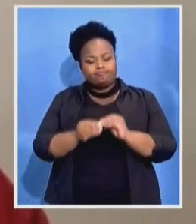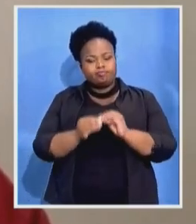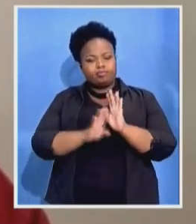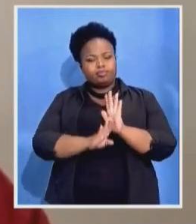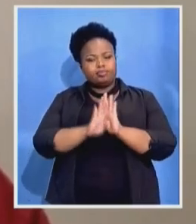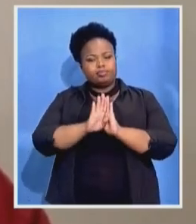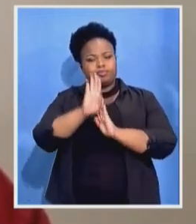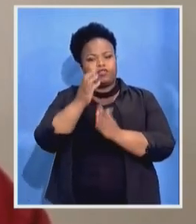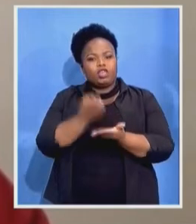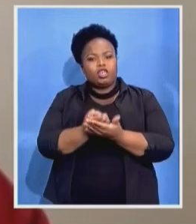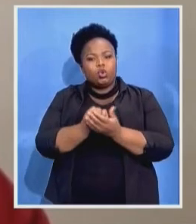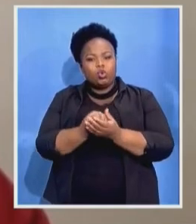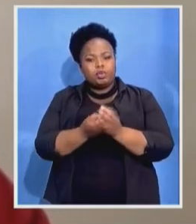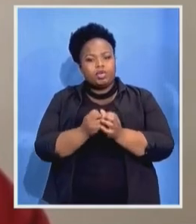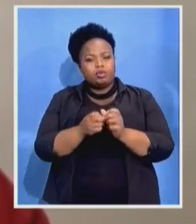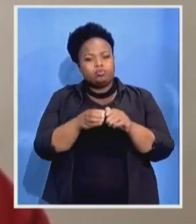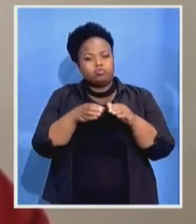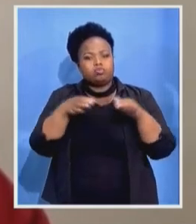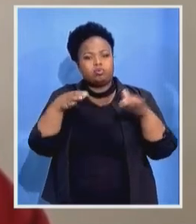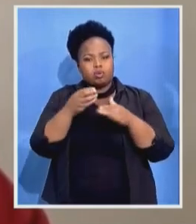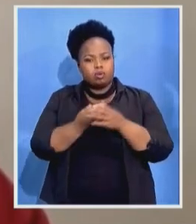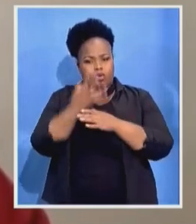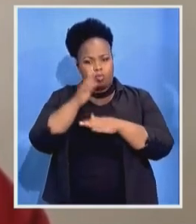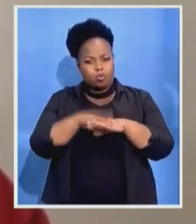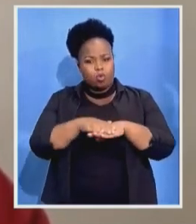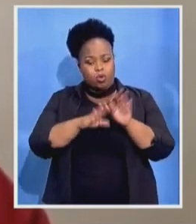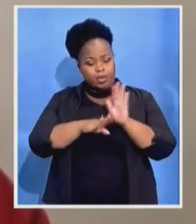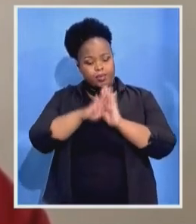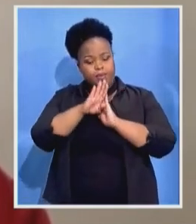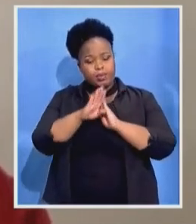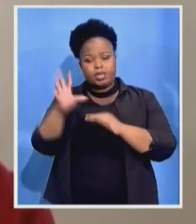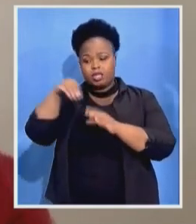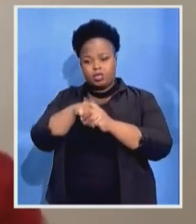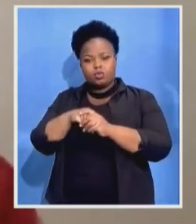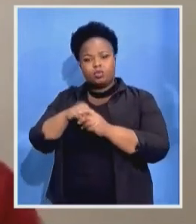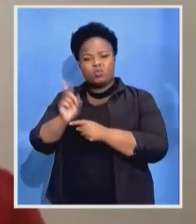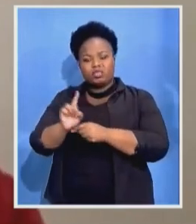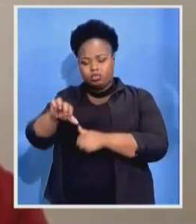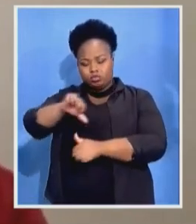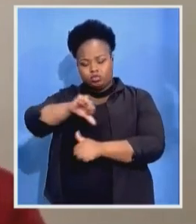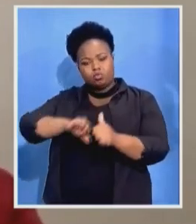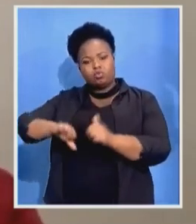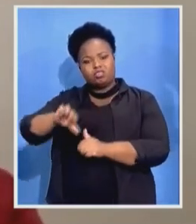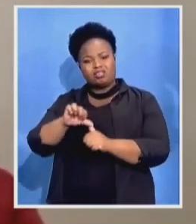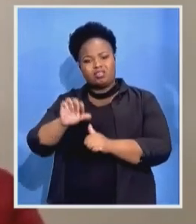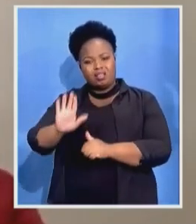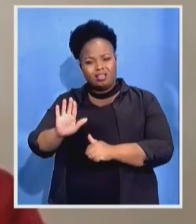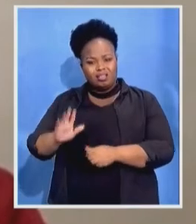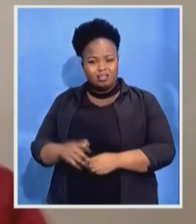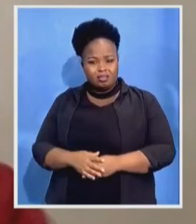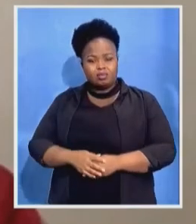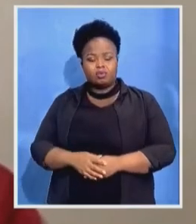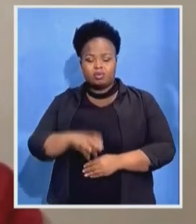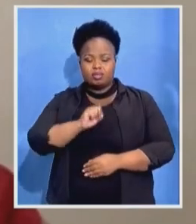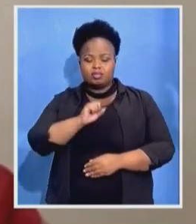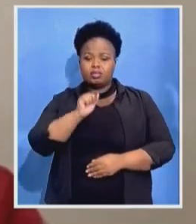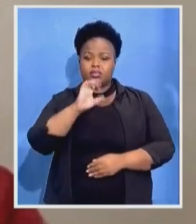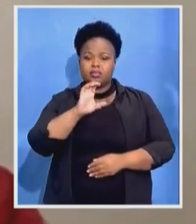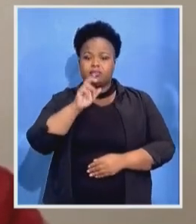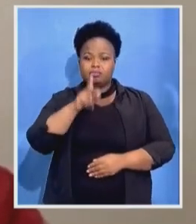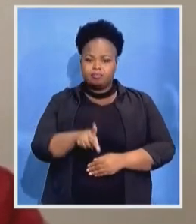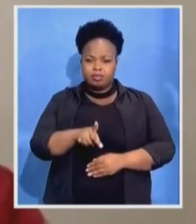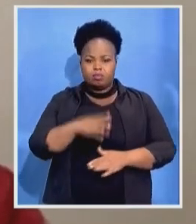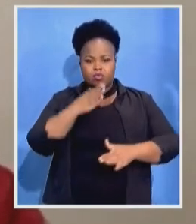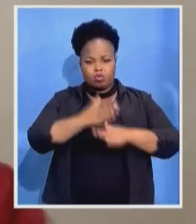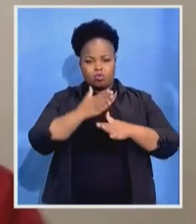that also includes social infrastructure, the SACP will seek to work with its allies in support of